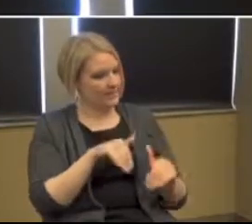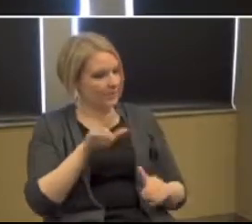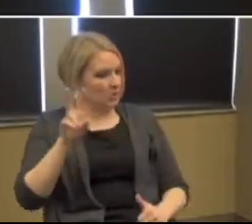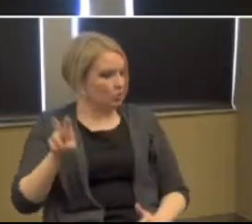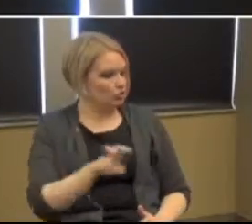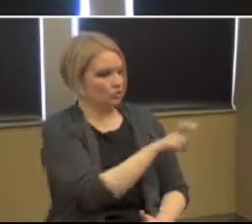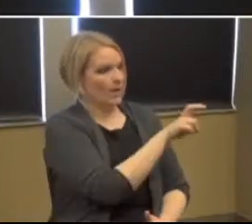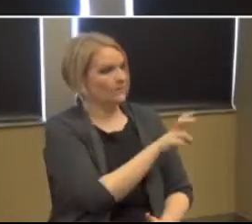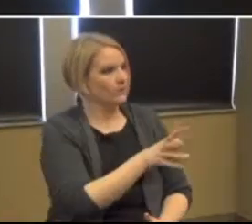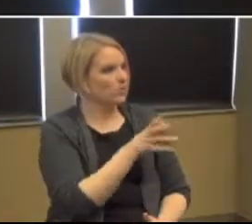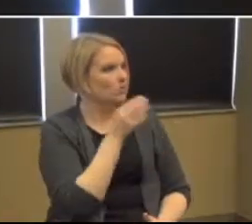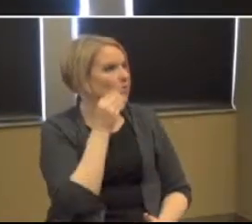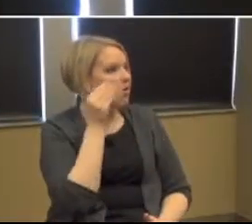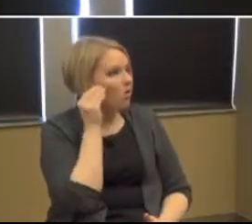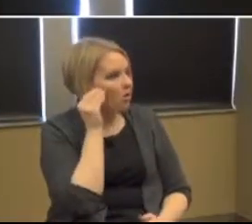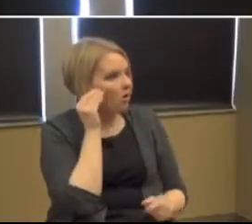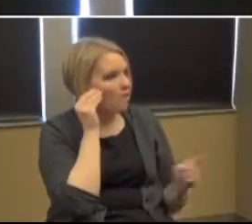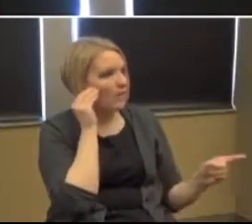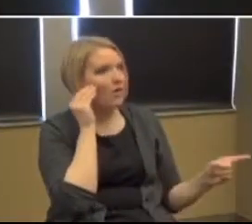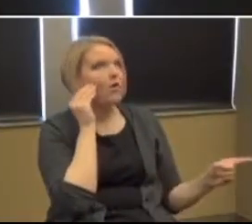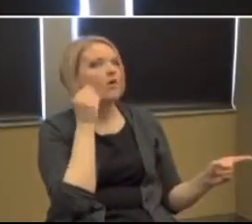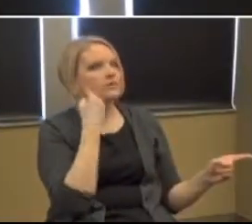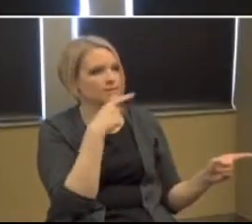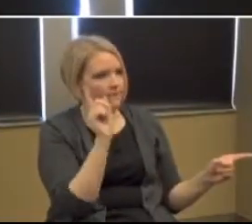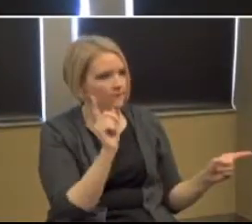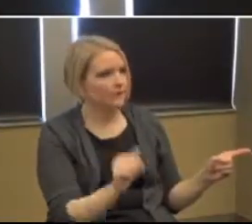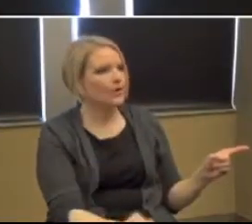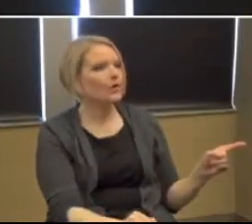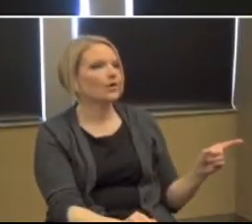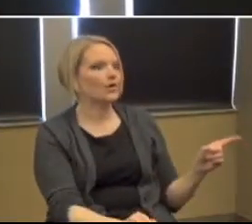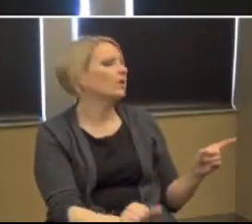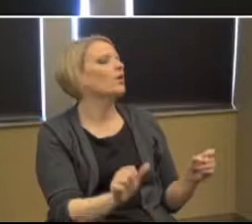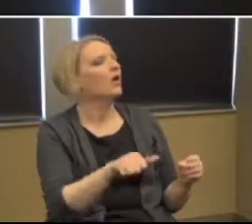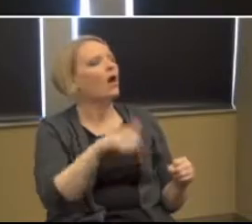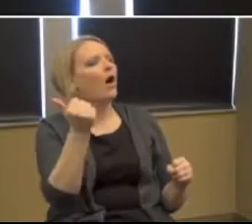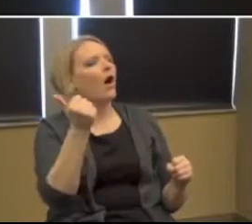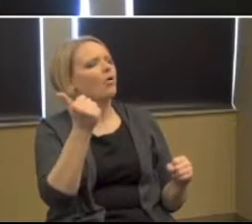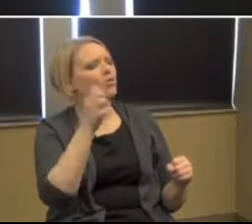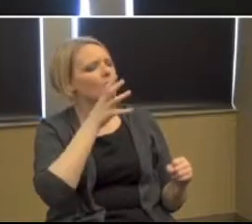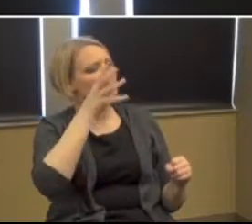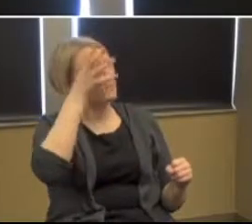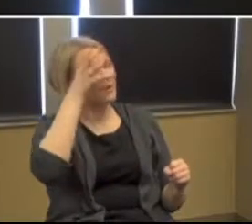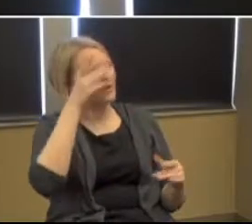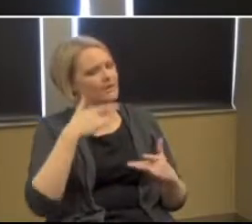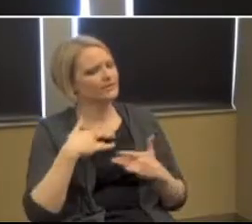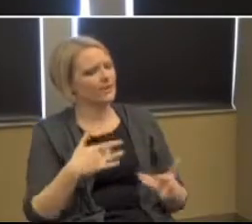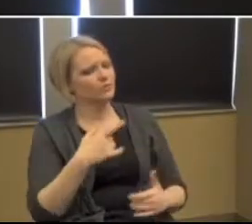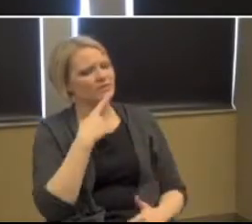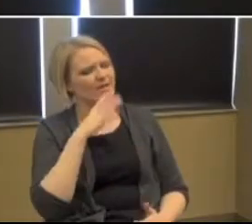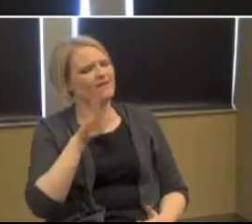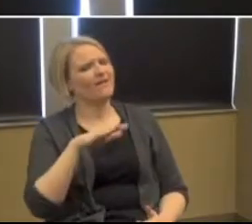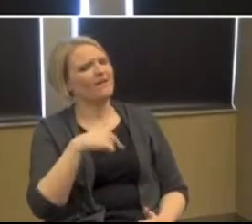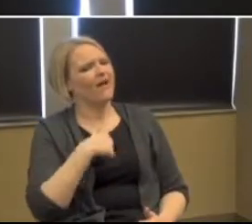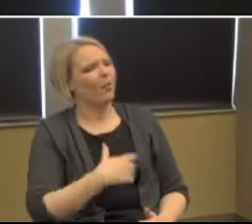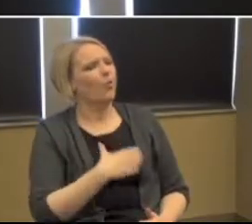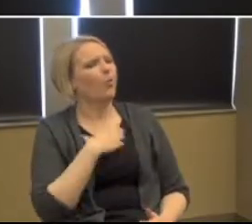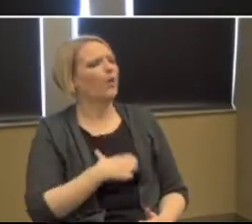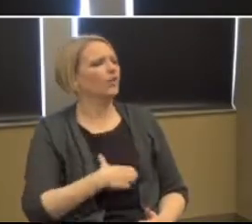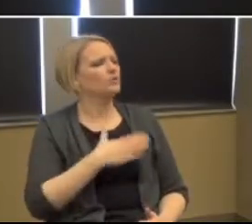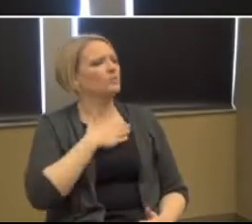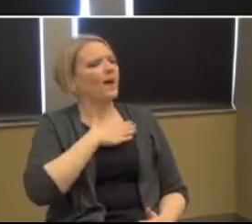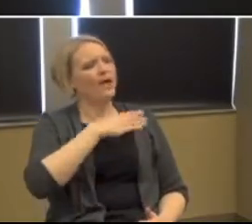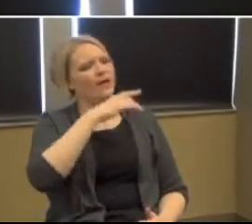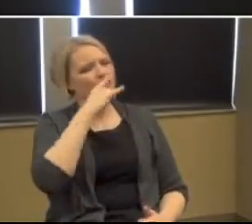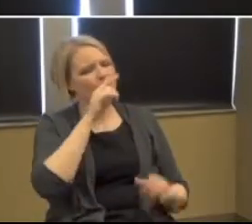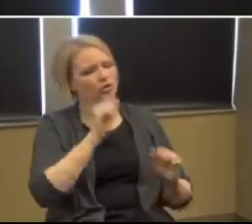home environment, and they're very, very successful. Another area that parents have often said they would like their kiddos to work on